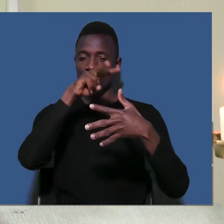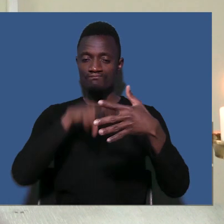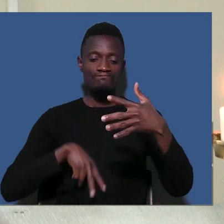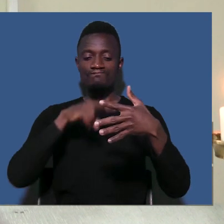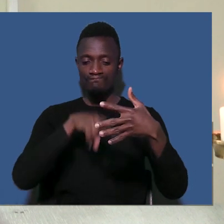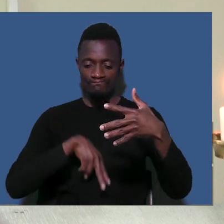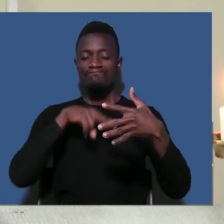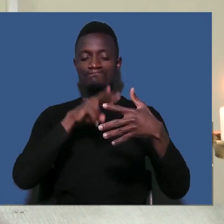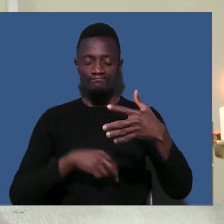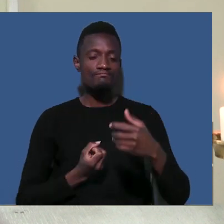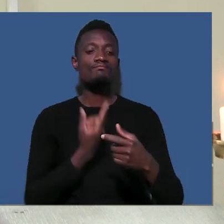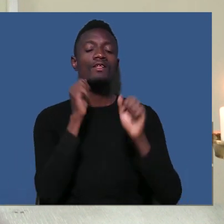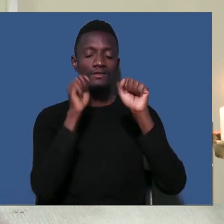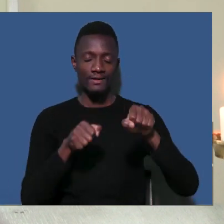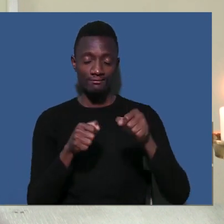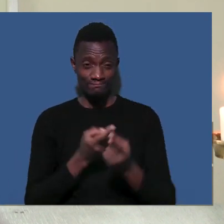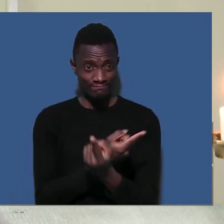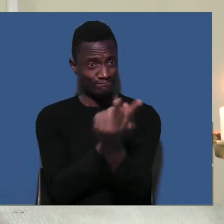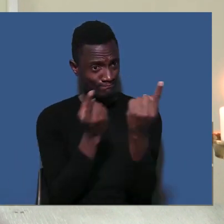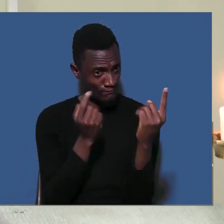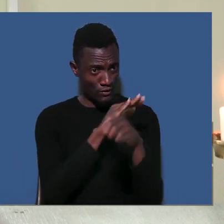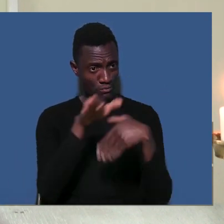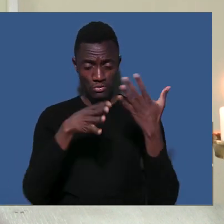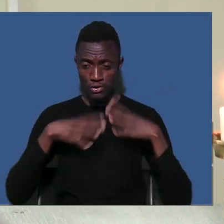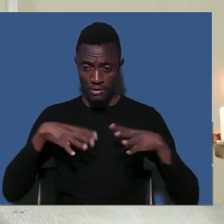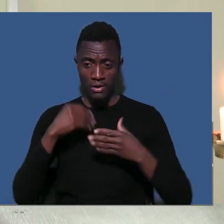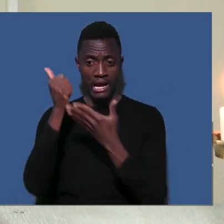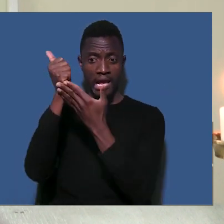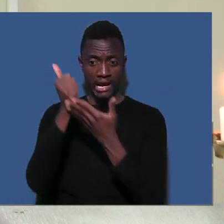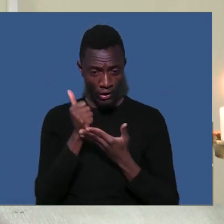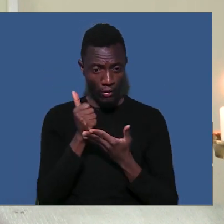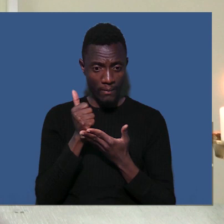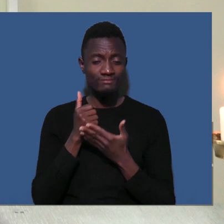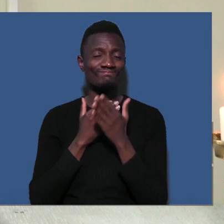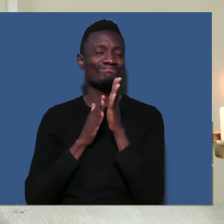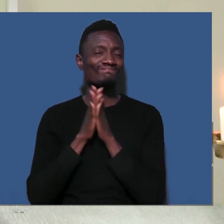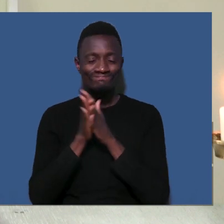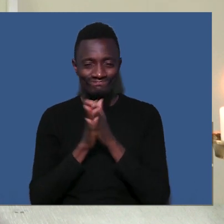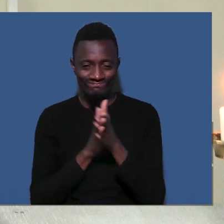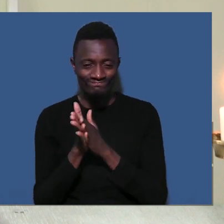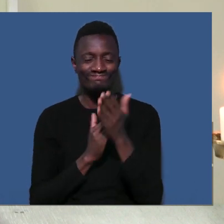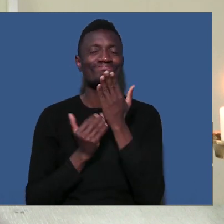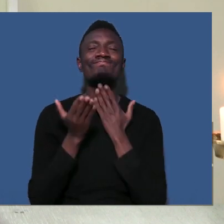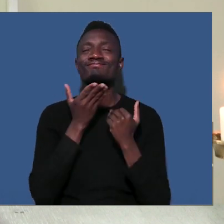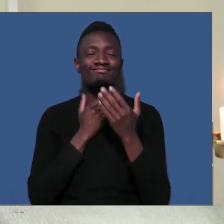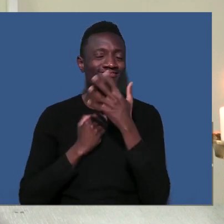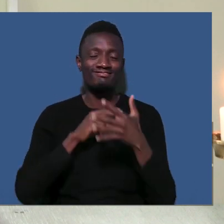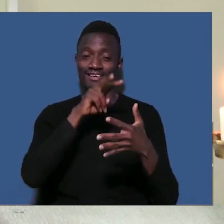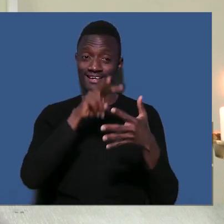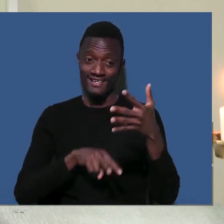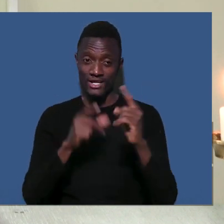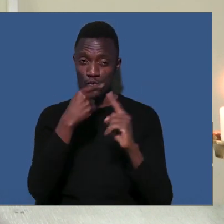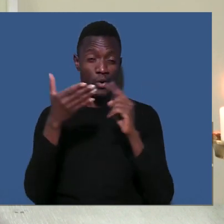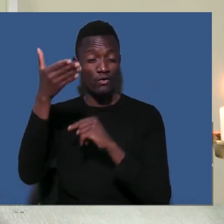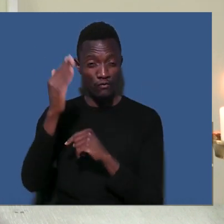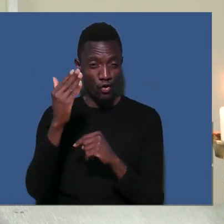desire to have it in our fingertips, and not only that, but also to do what? To be in a place where we